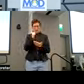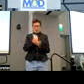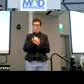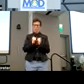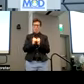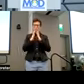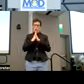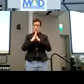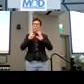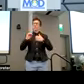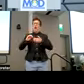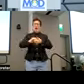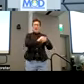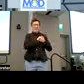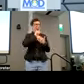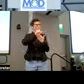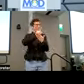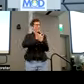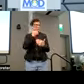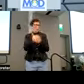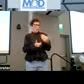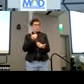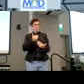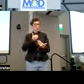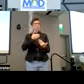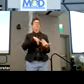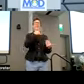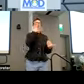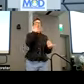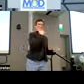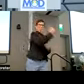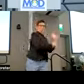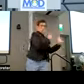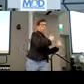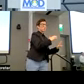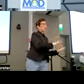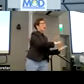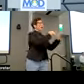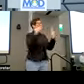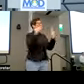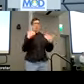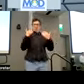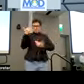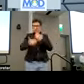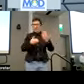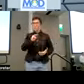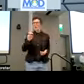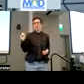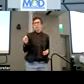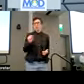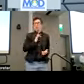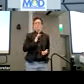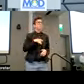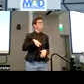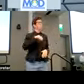collaborative legal process because it showed this work somewhere else. And then we went on to do other things. But it